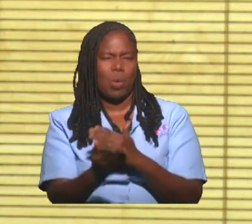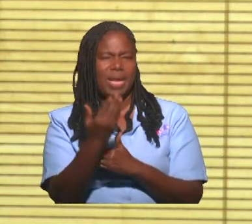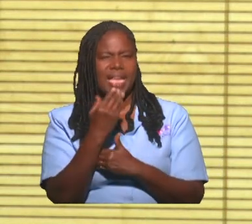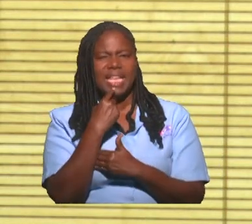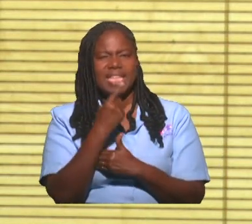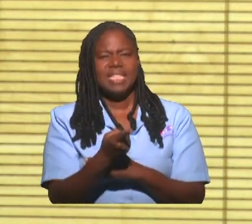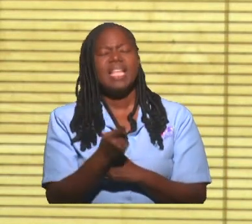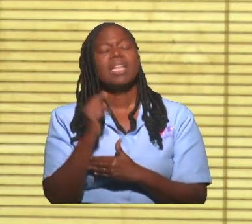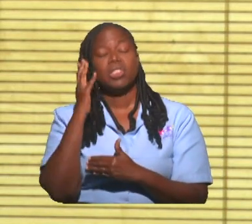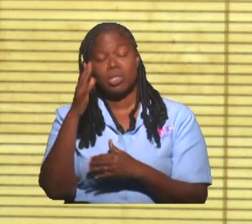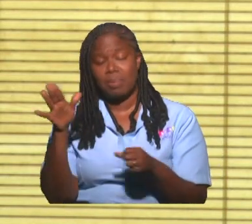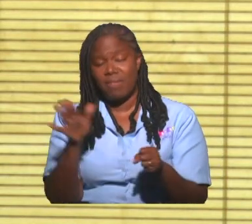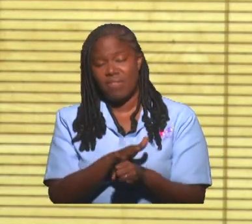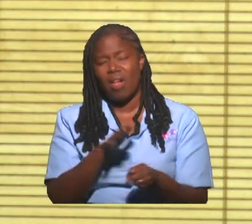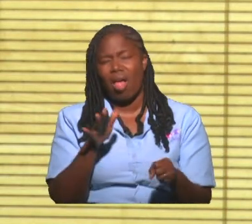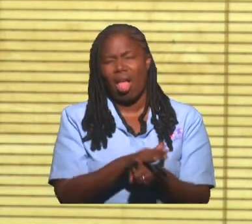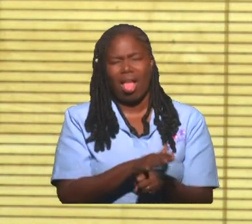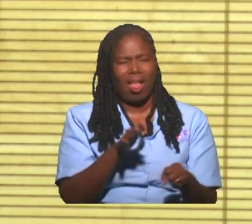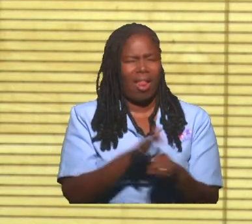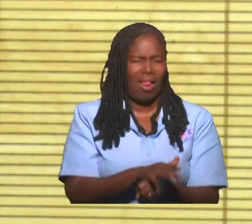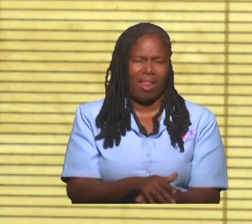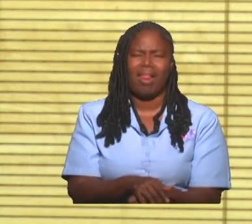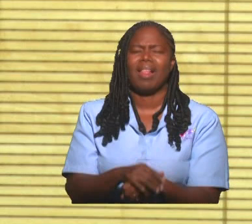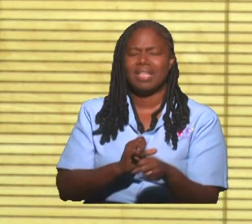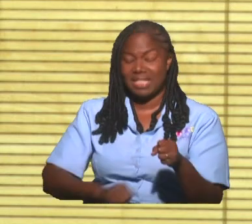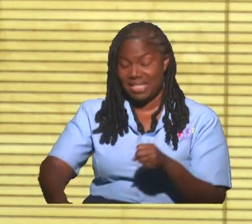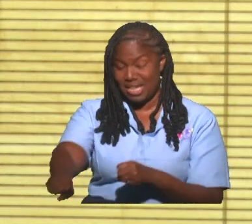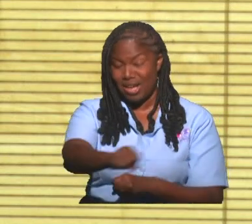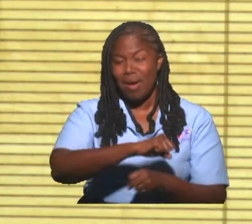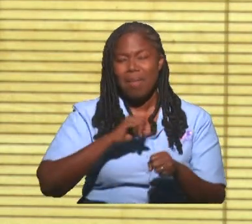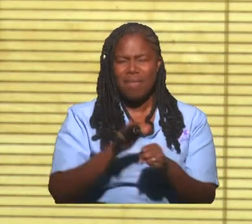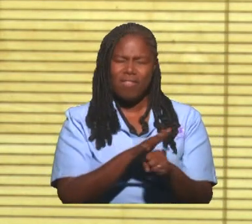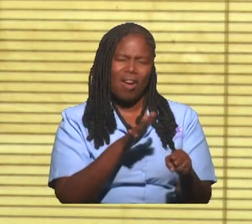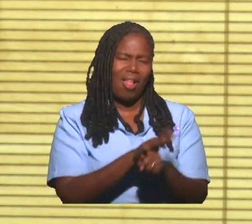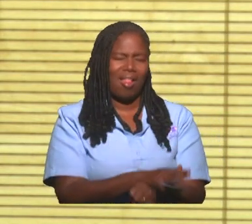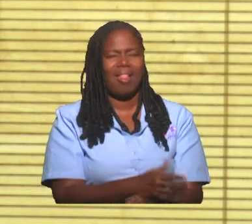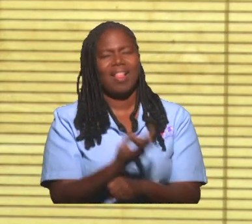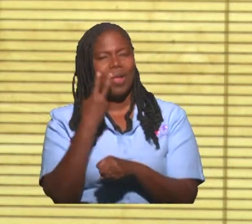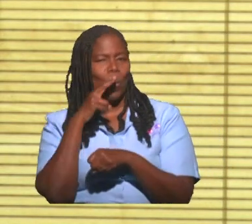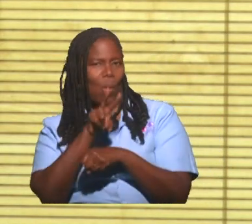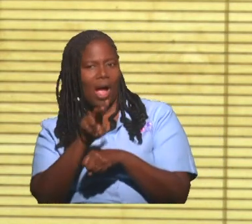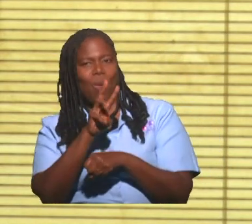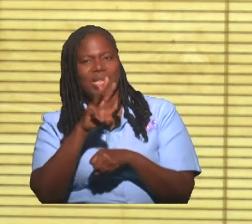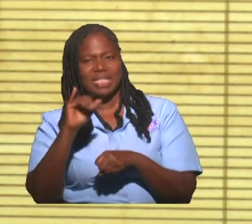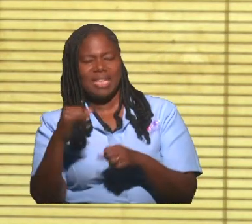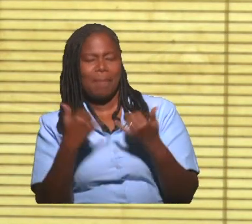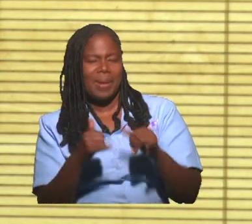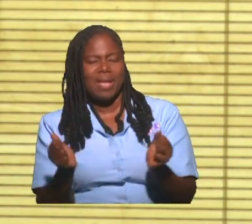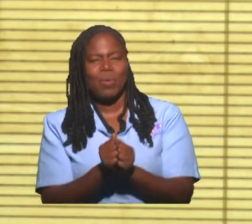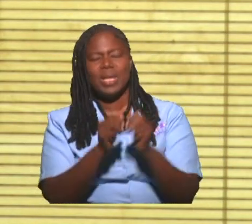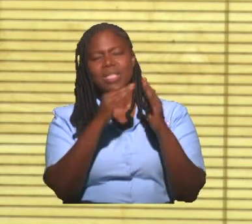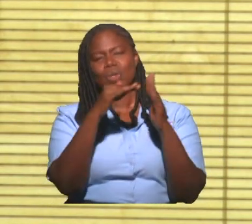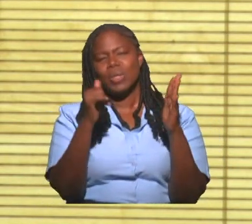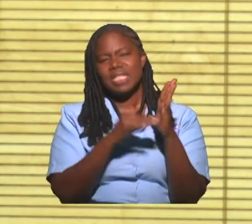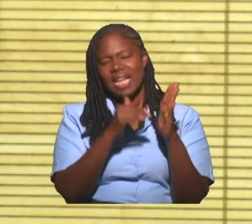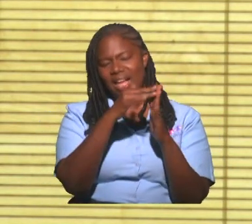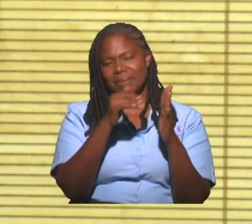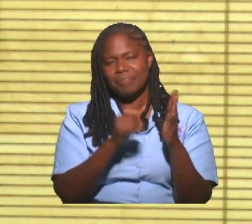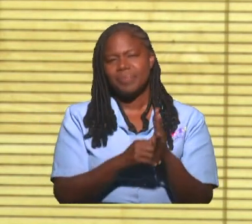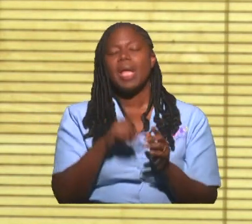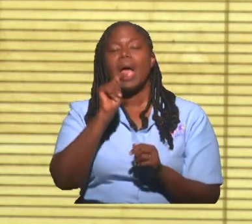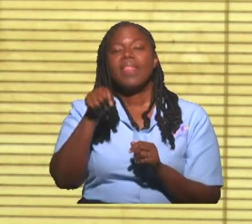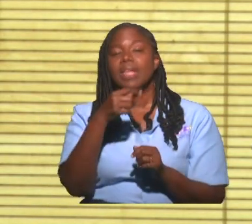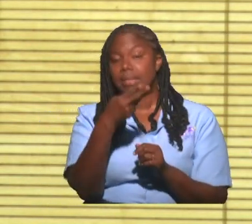out and to be packed to capacity for that game. Of course, to the other games on Thursday, Friday, and